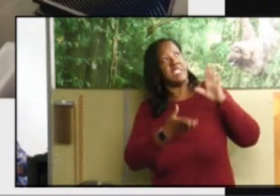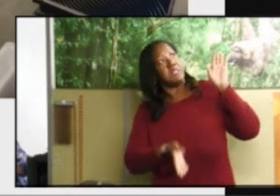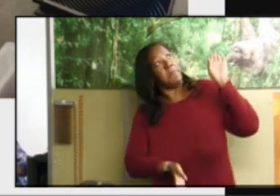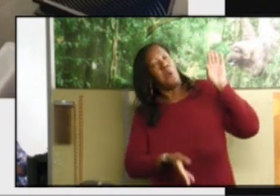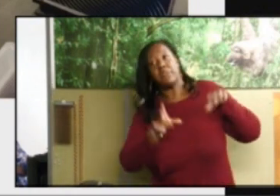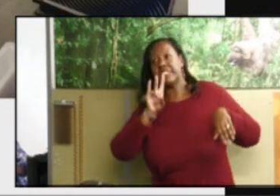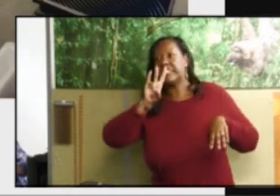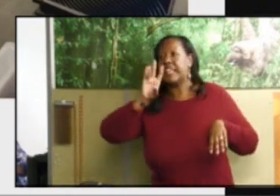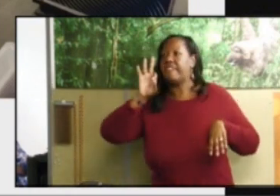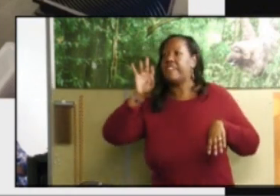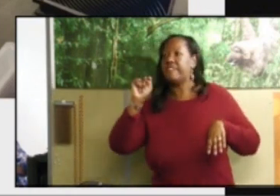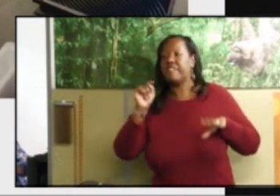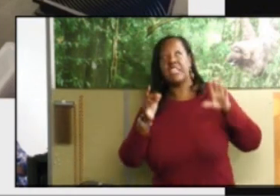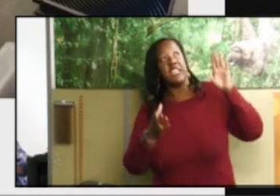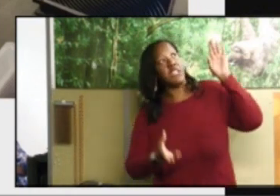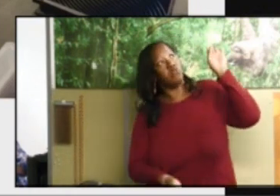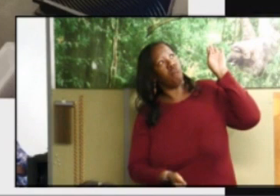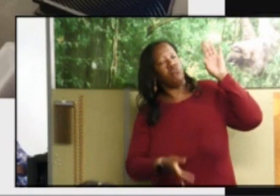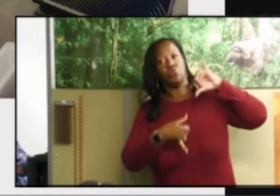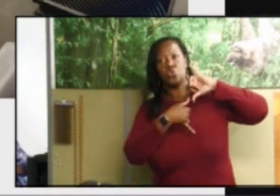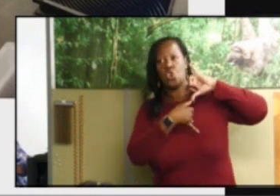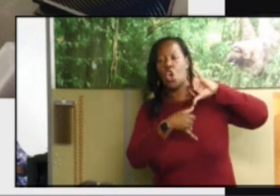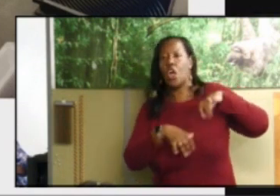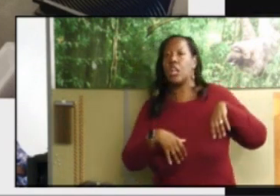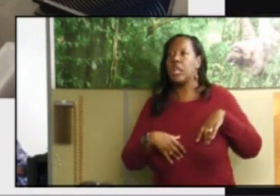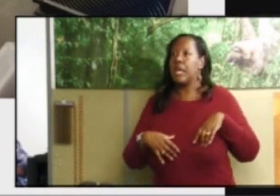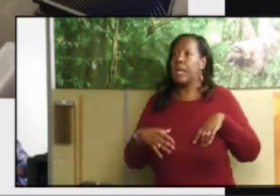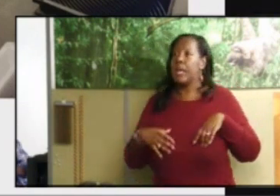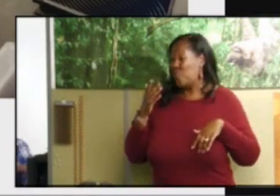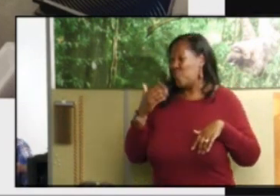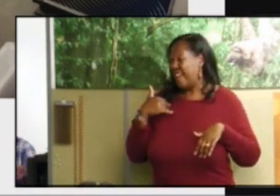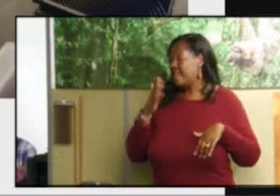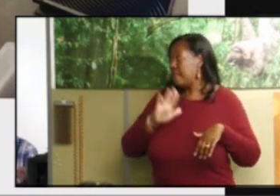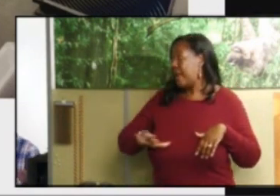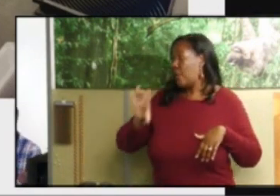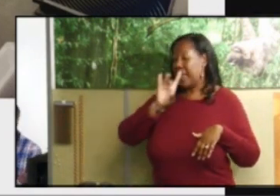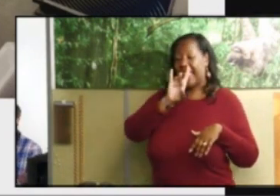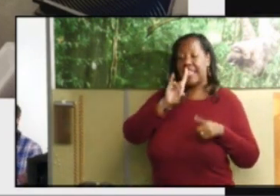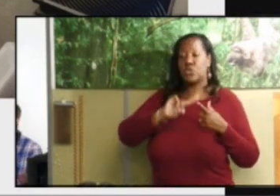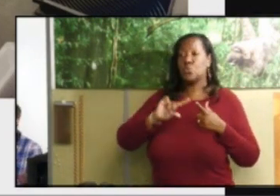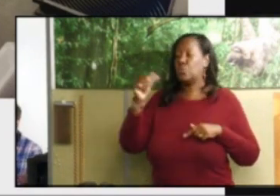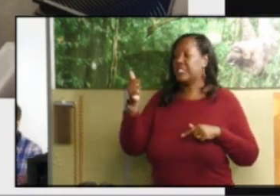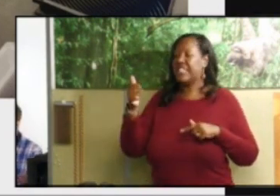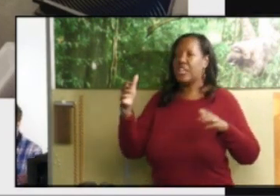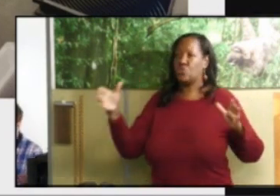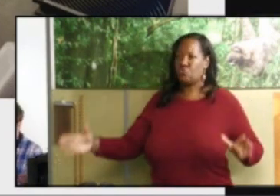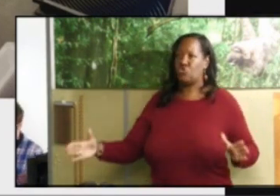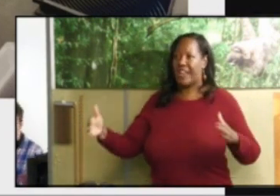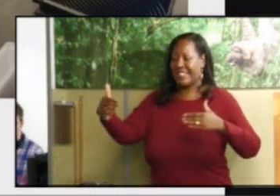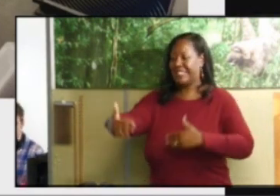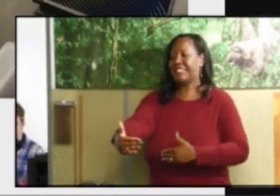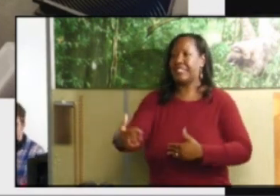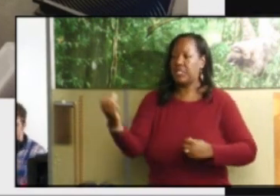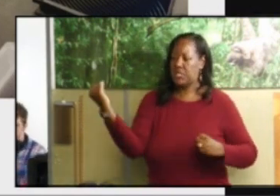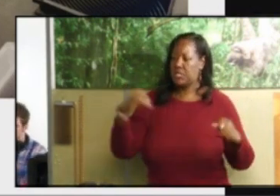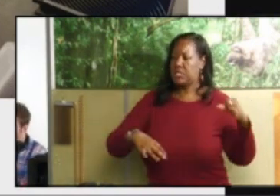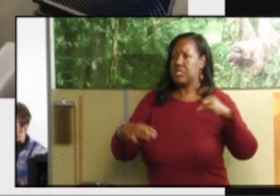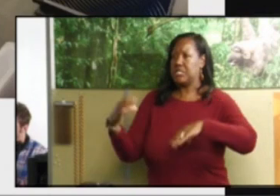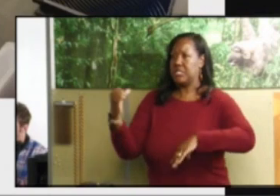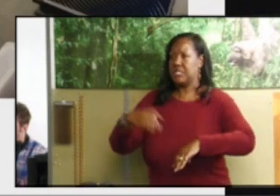to 10 crates. So lots of structural columns that had to come apart into two pieces to be able to